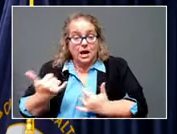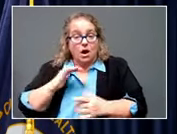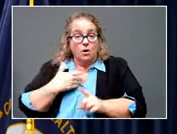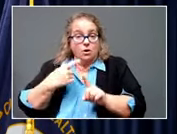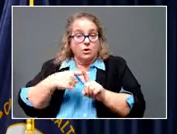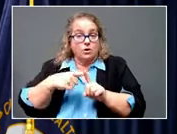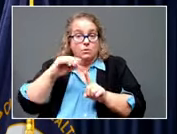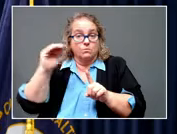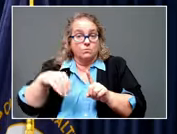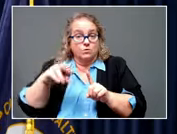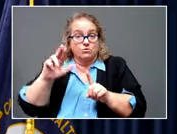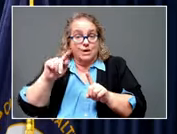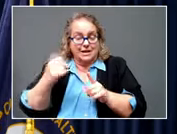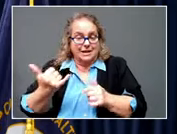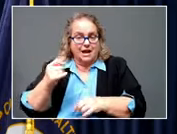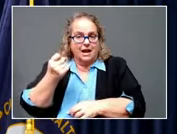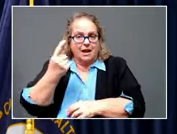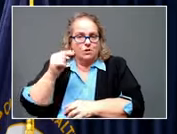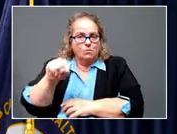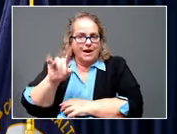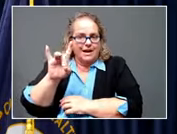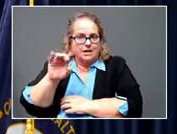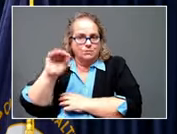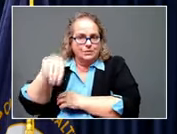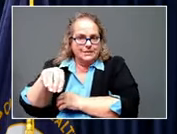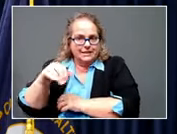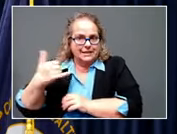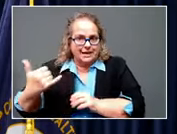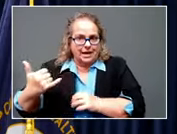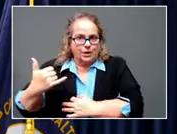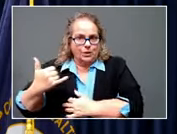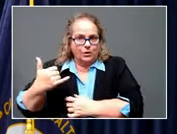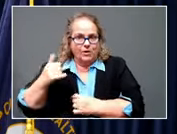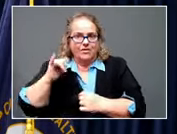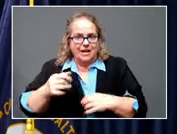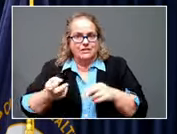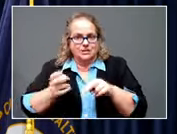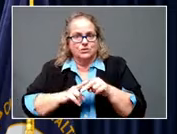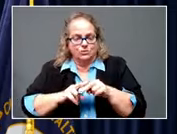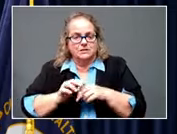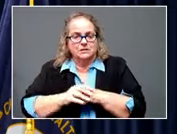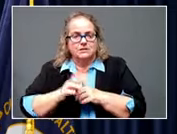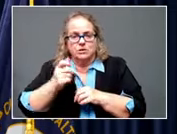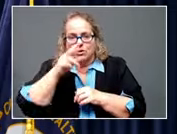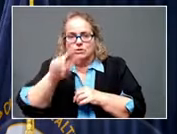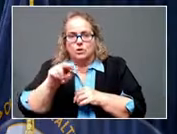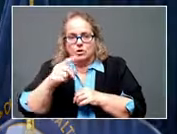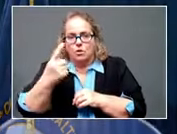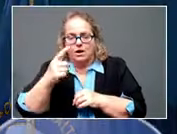11.8%. You'll see on that stair-stepper chart that is increasing. So let's look at a case stair-stepper